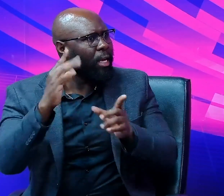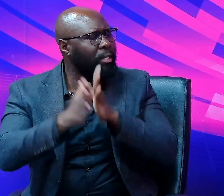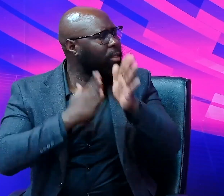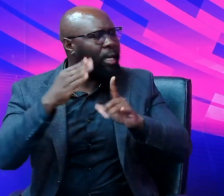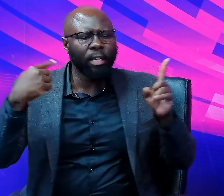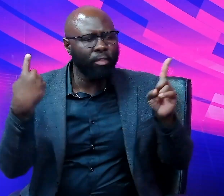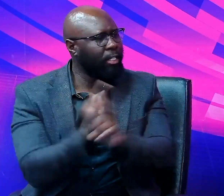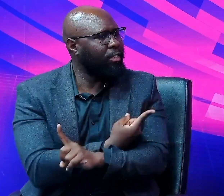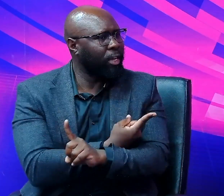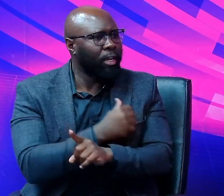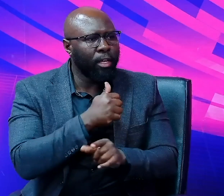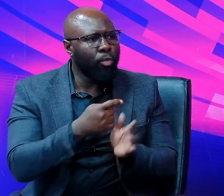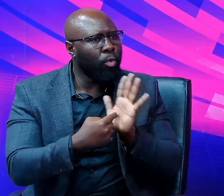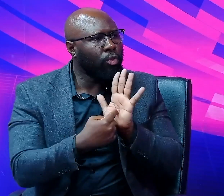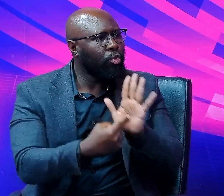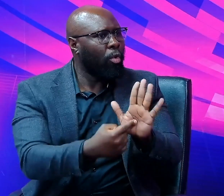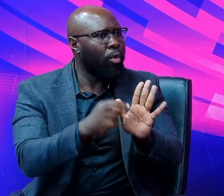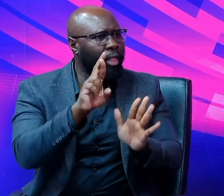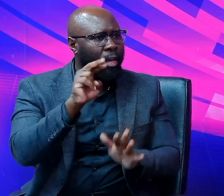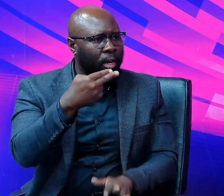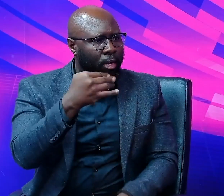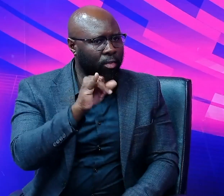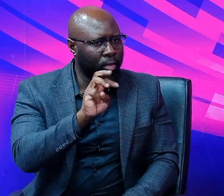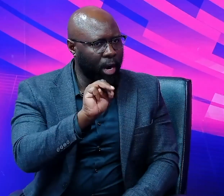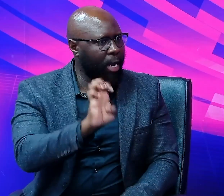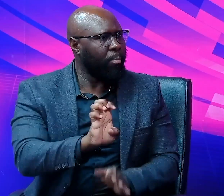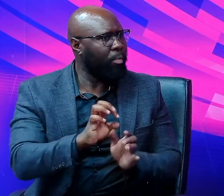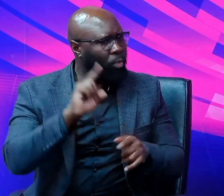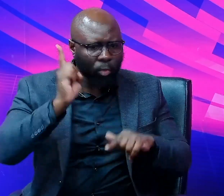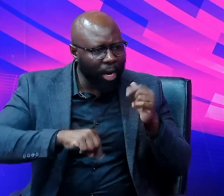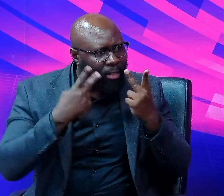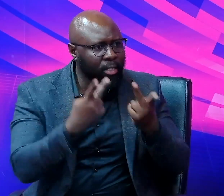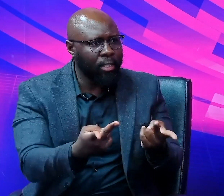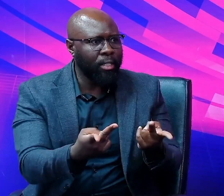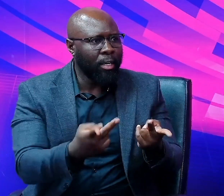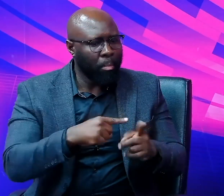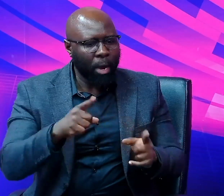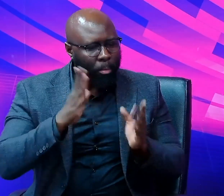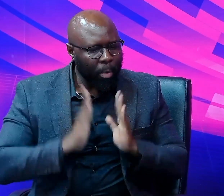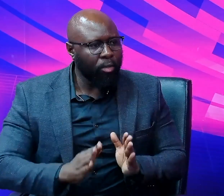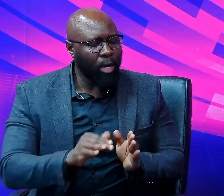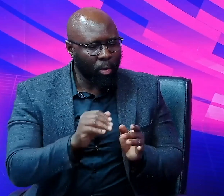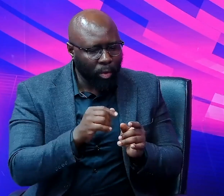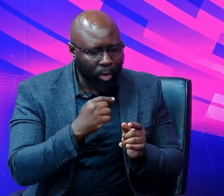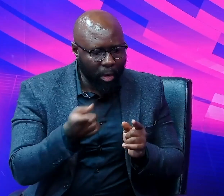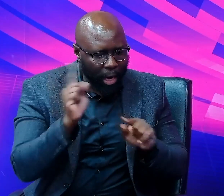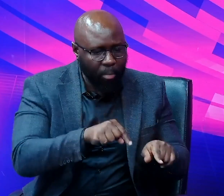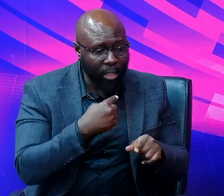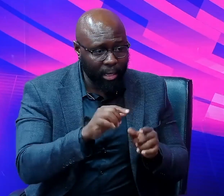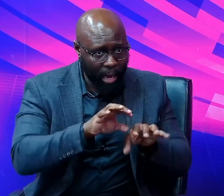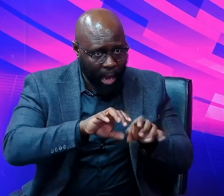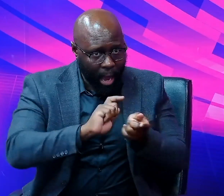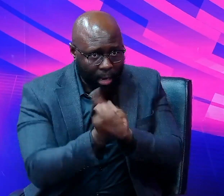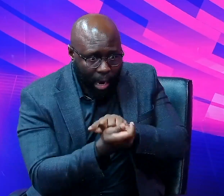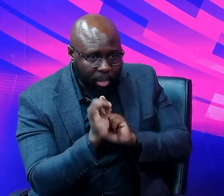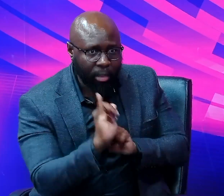then sign for park, they are different signs. So this does not bring out the rhyming element in it. But you